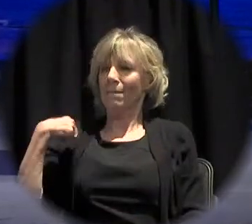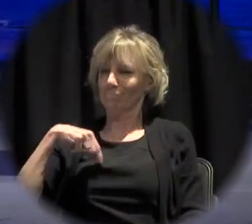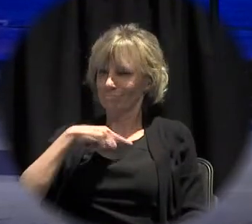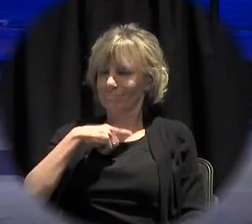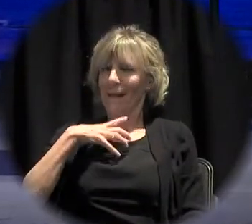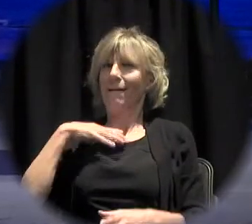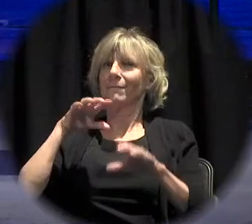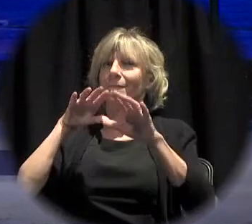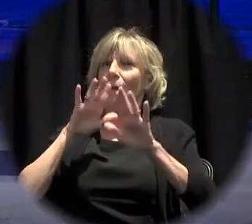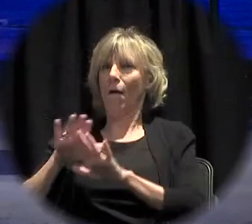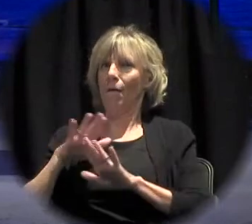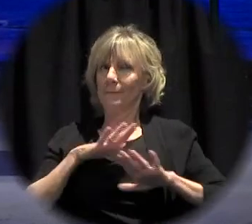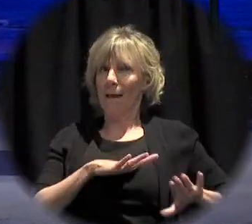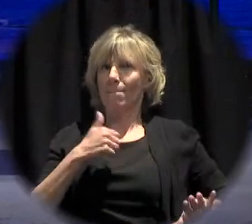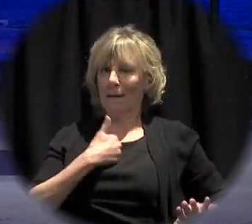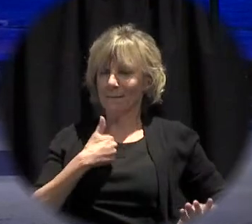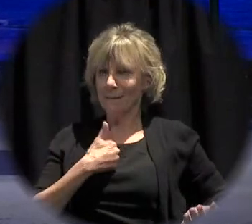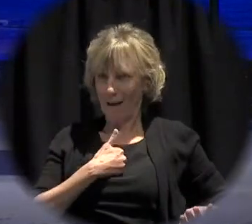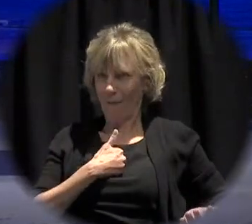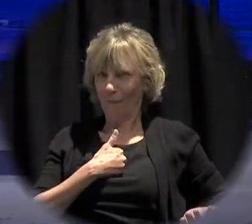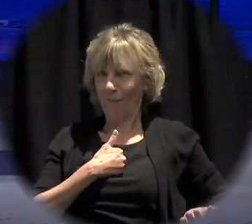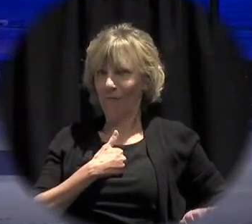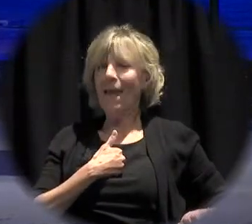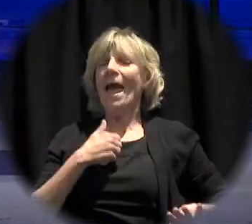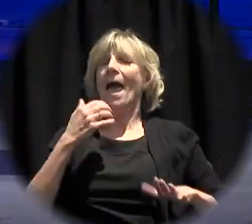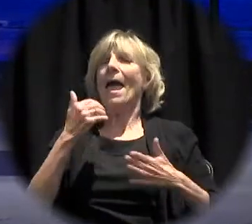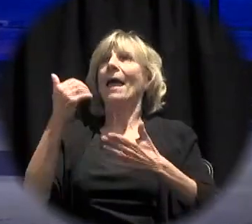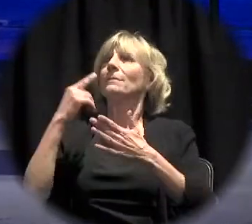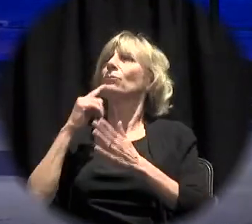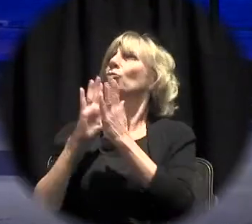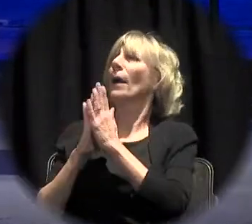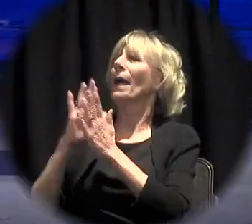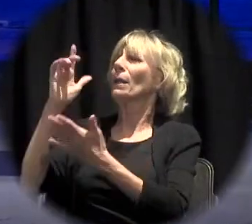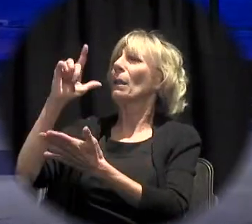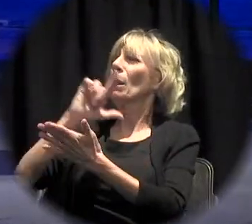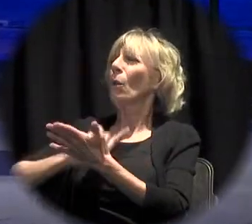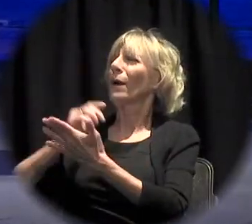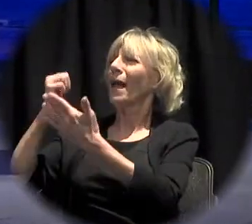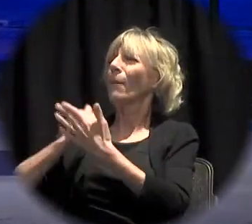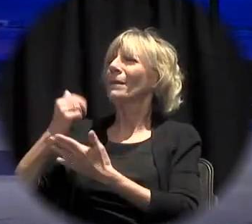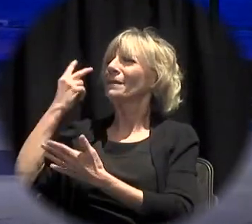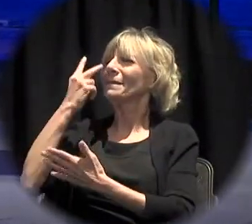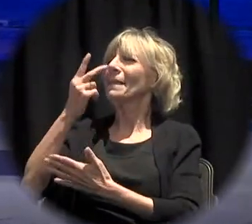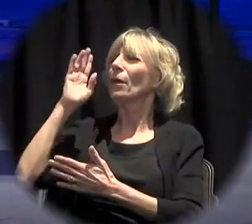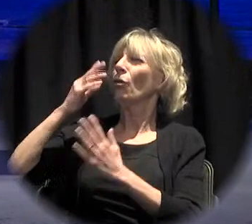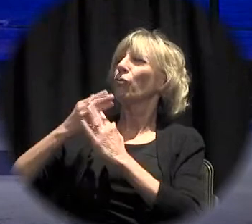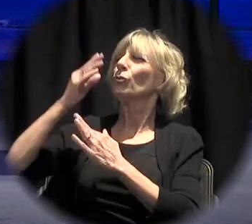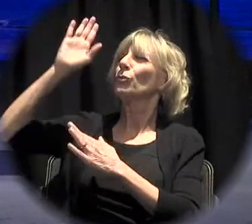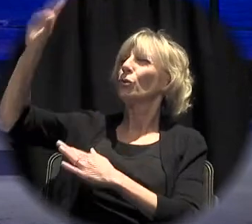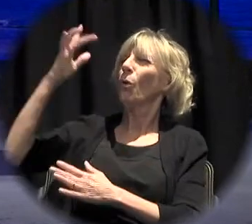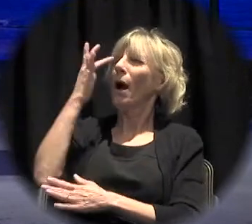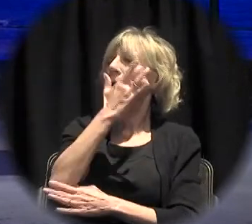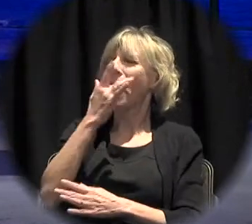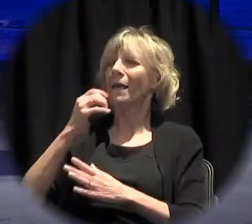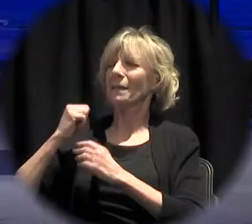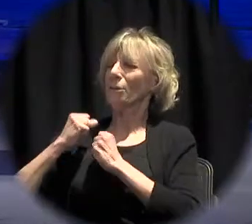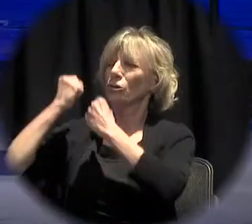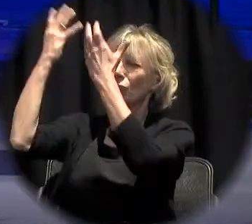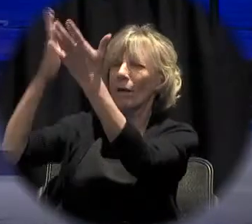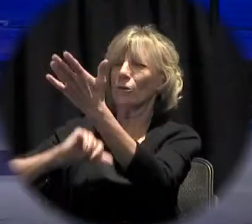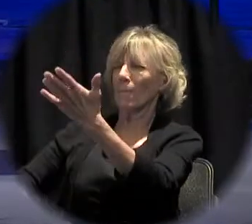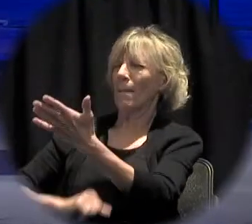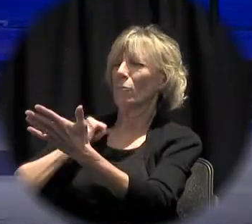heart for my child. Help me to see them through your eyes. I surrender this demand for my own pride to be satisfied here.